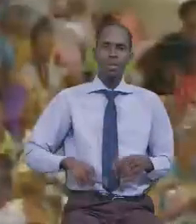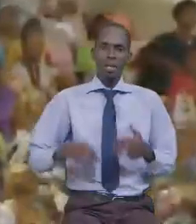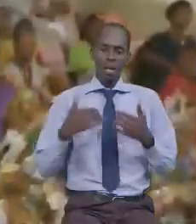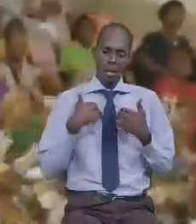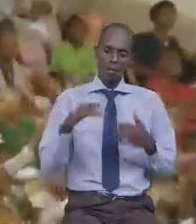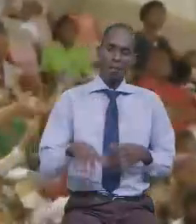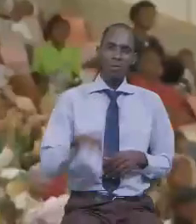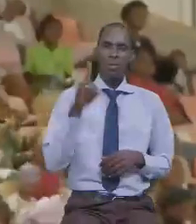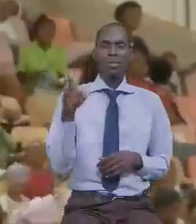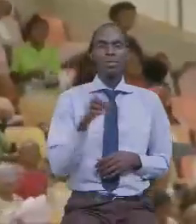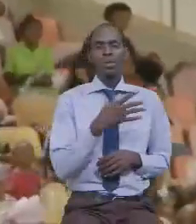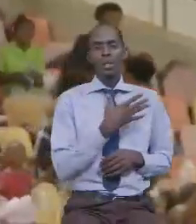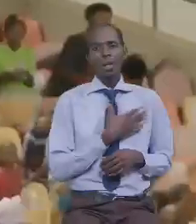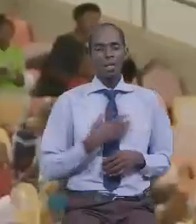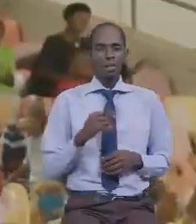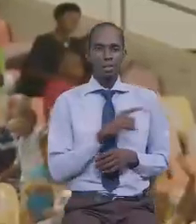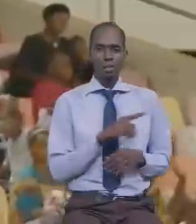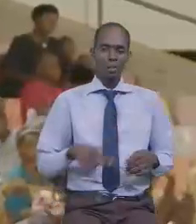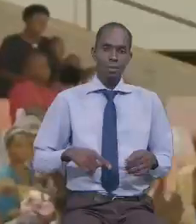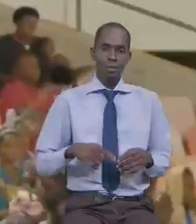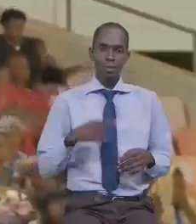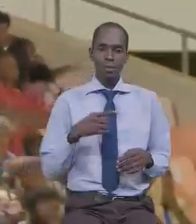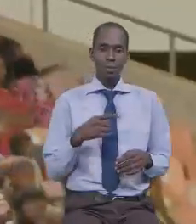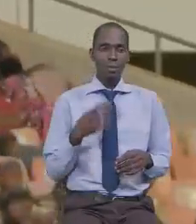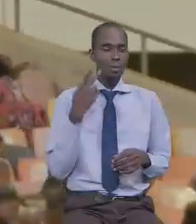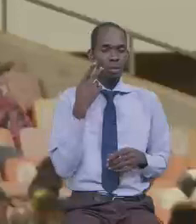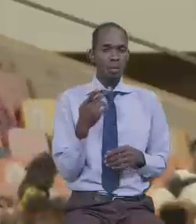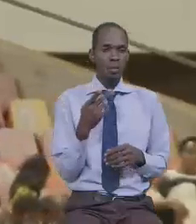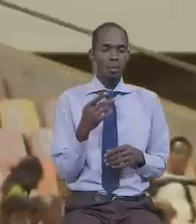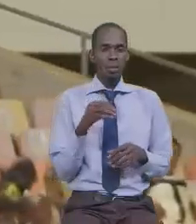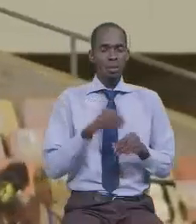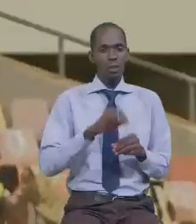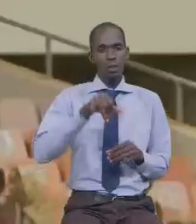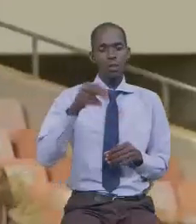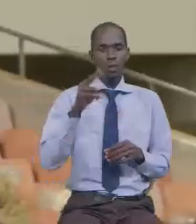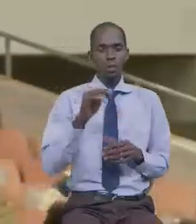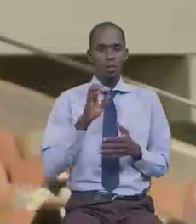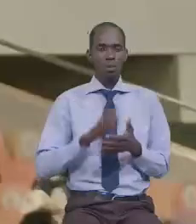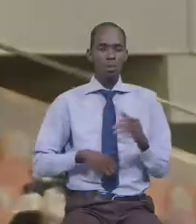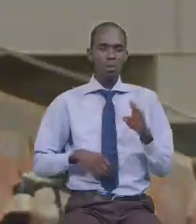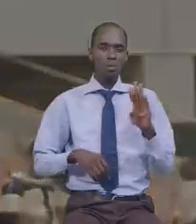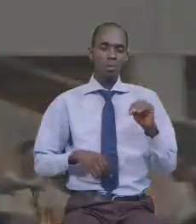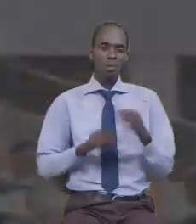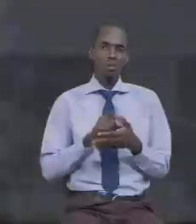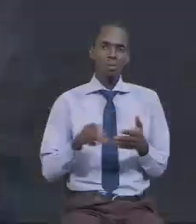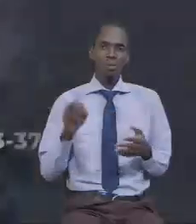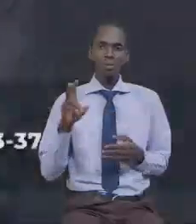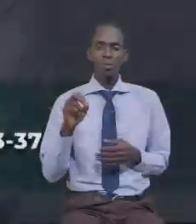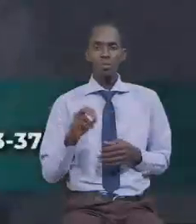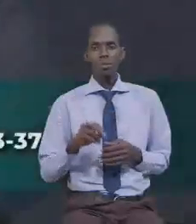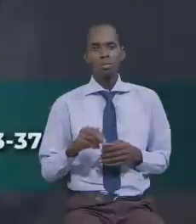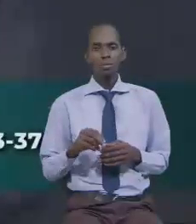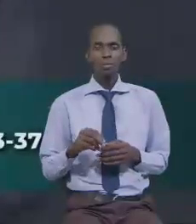And the Lord said in John chapter 14, verse 12, it says, John chapter 14,